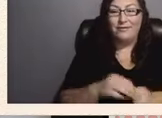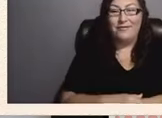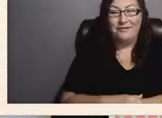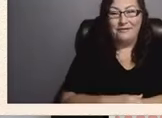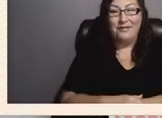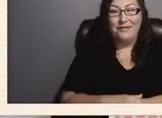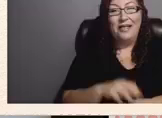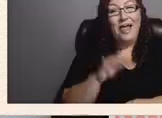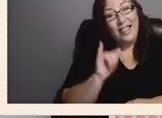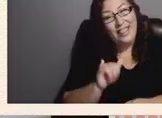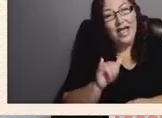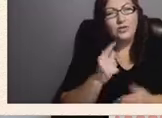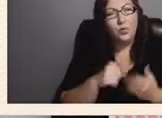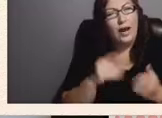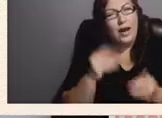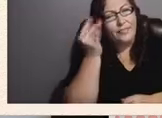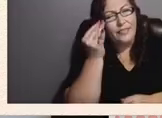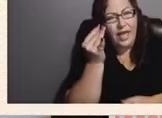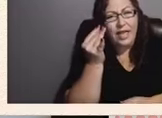kind of what I'm thinking as